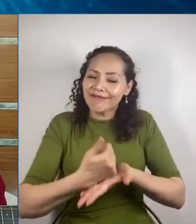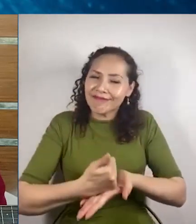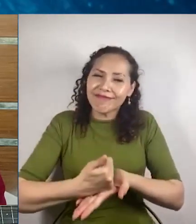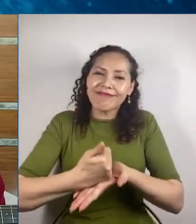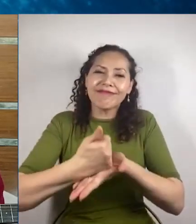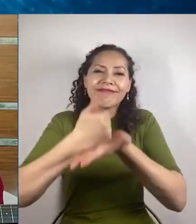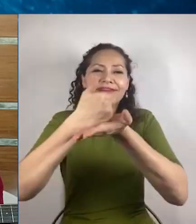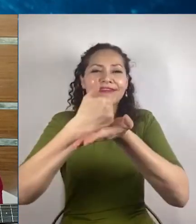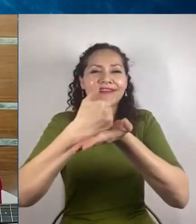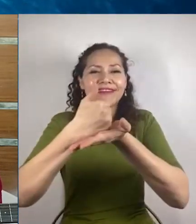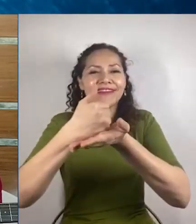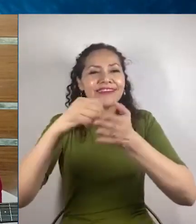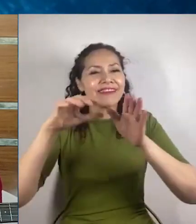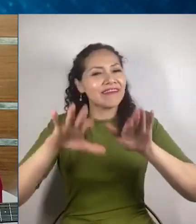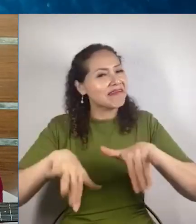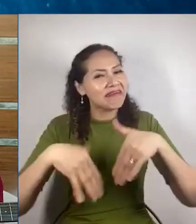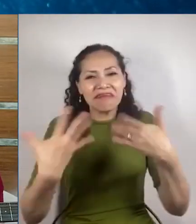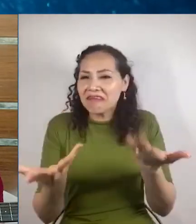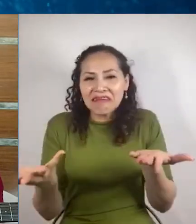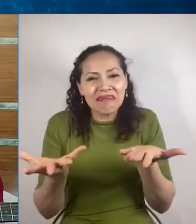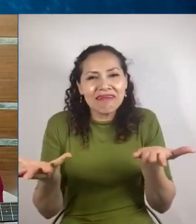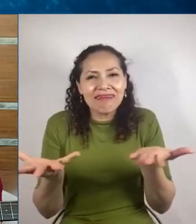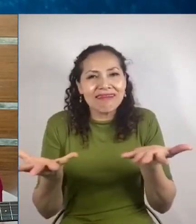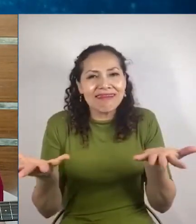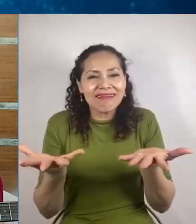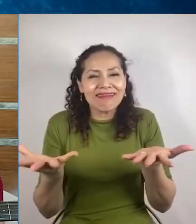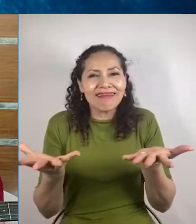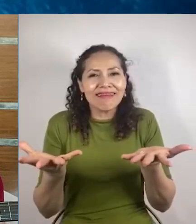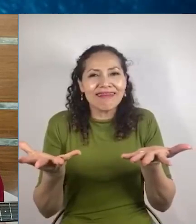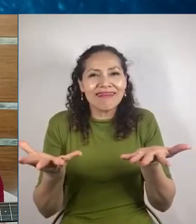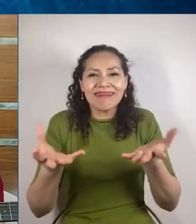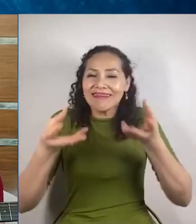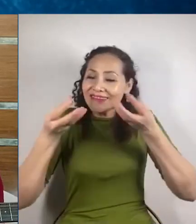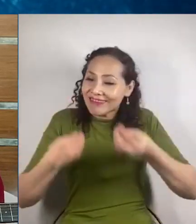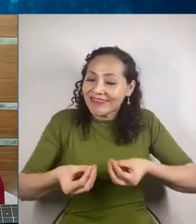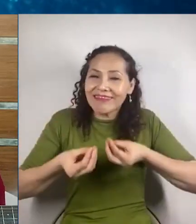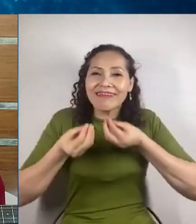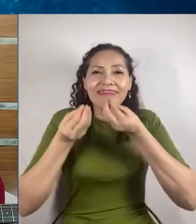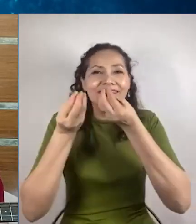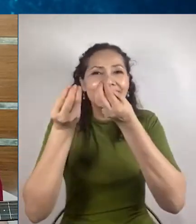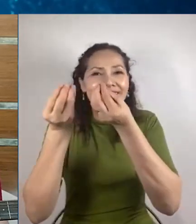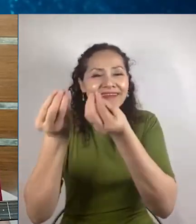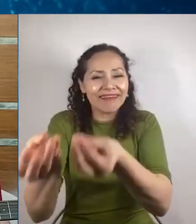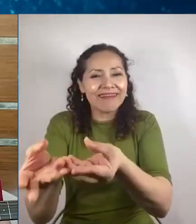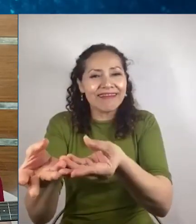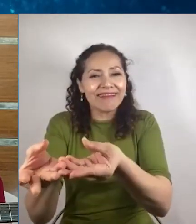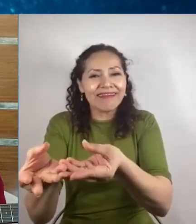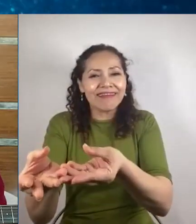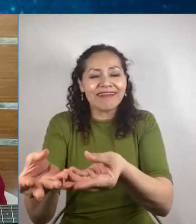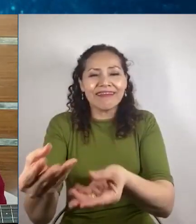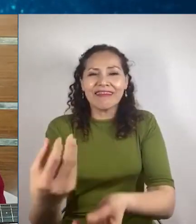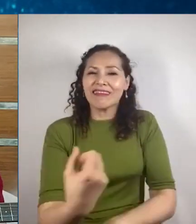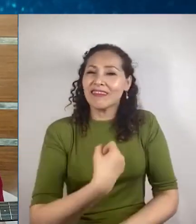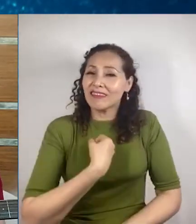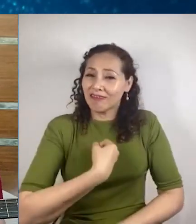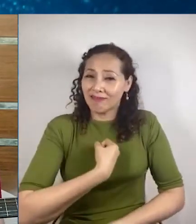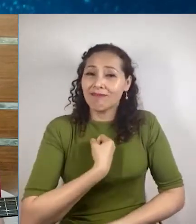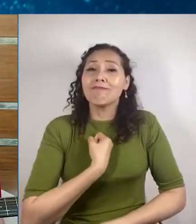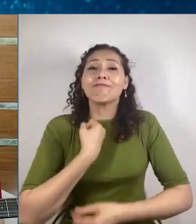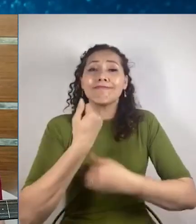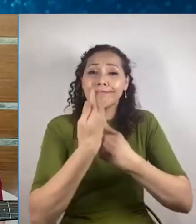regarded my helpless estate, and had shed